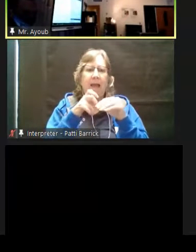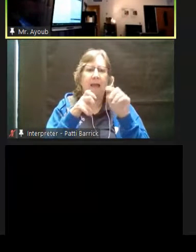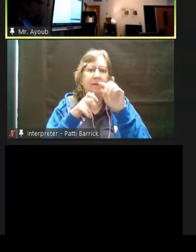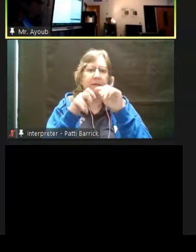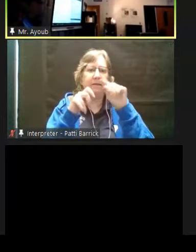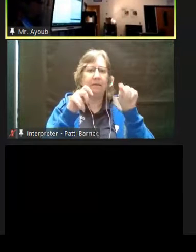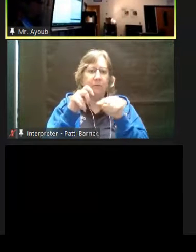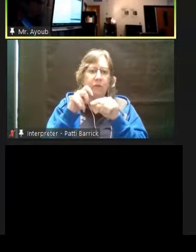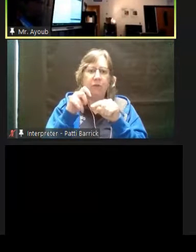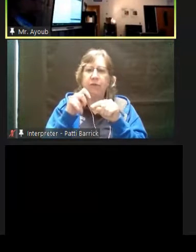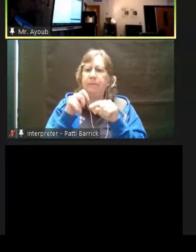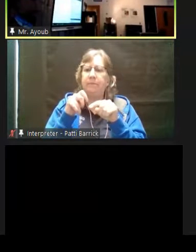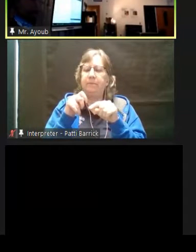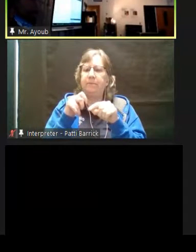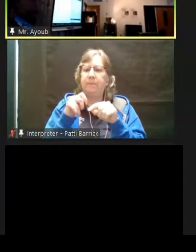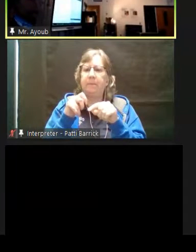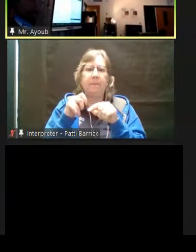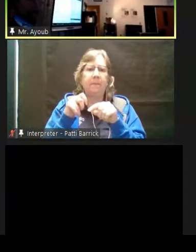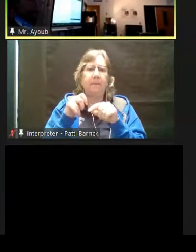of my header. Is that rain?